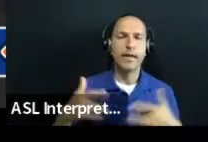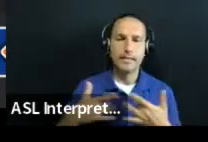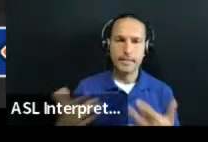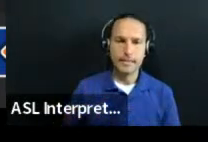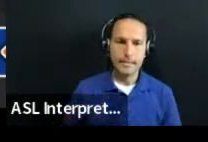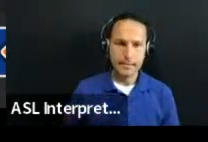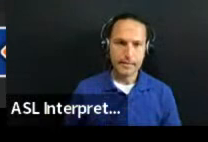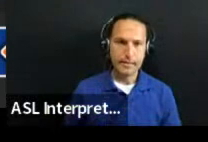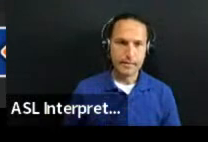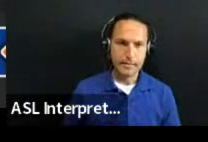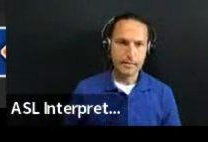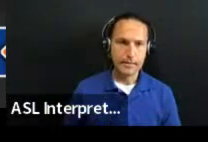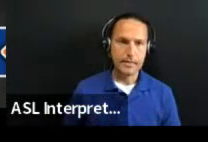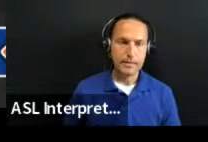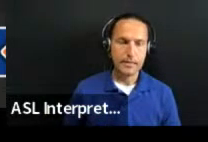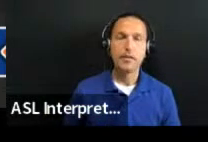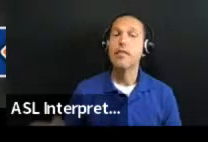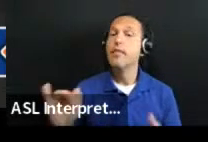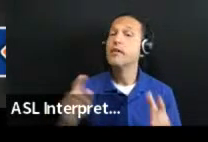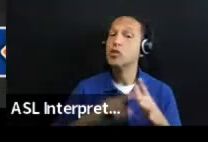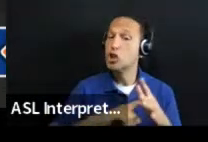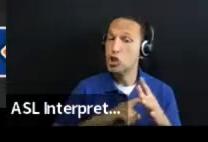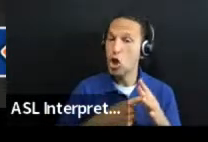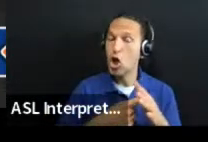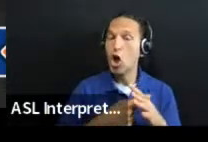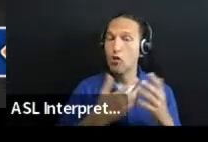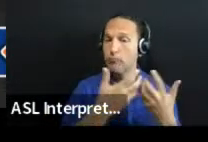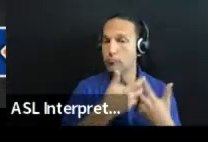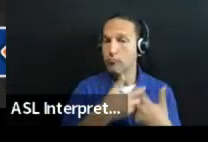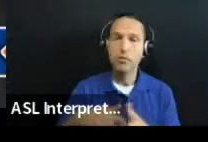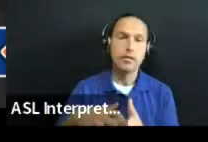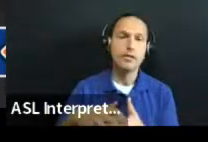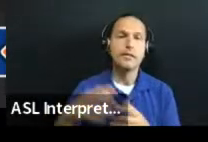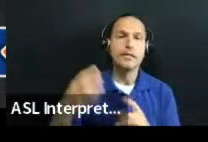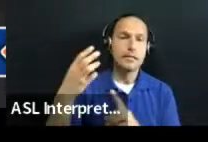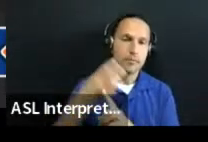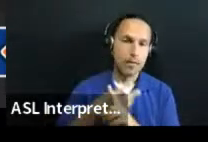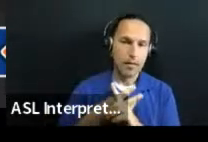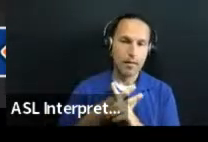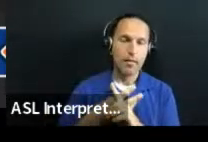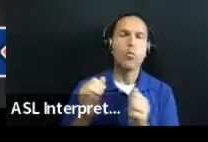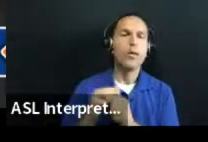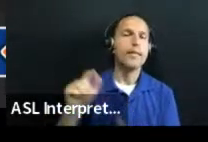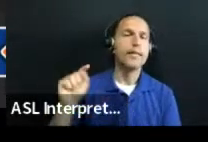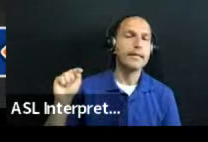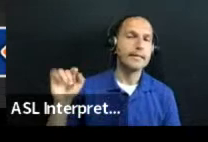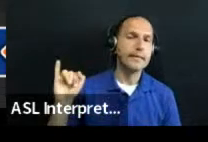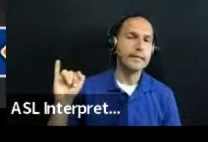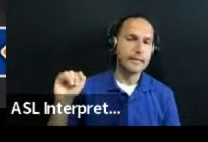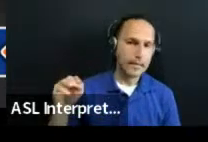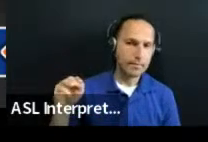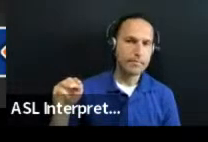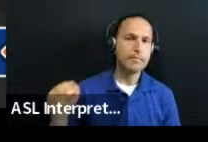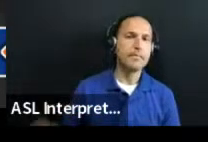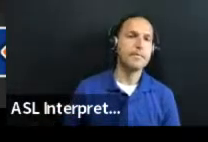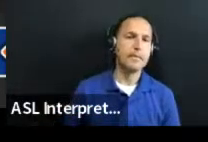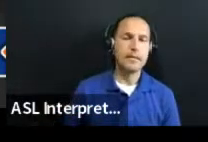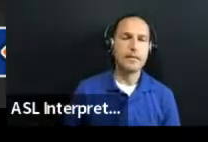So that's what we started working on in the last 6 months with Tim,